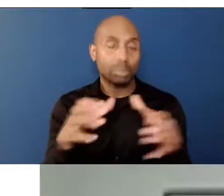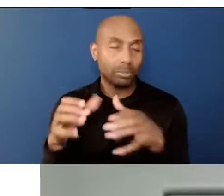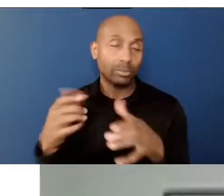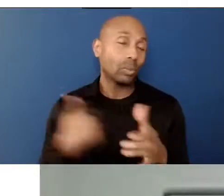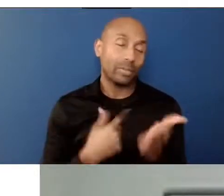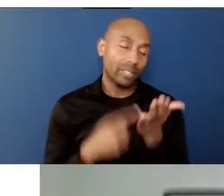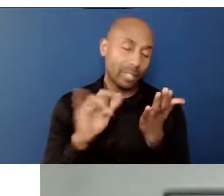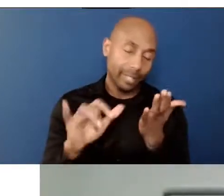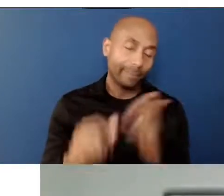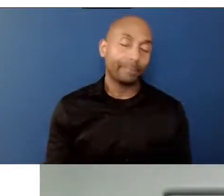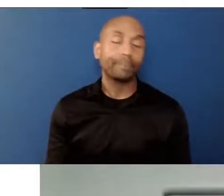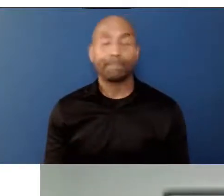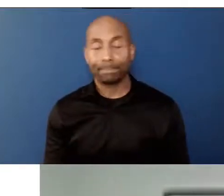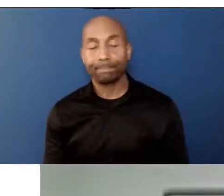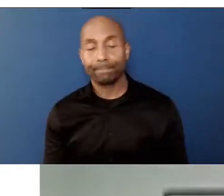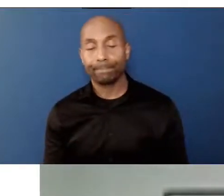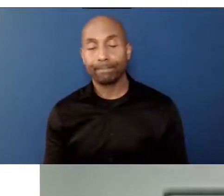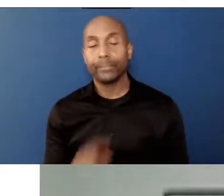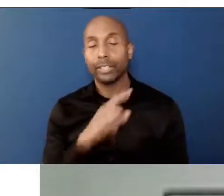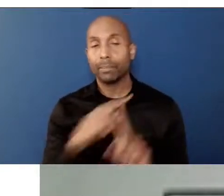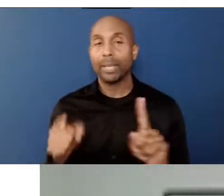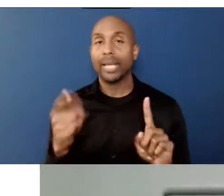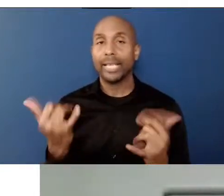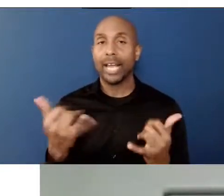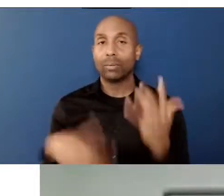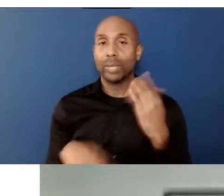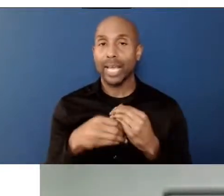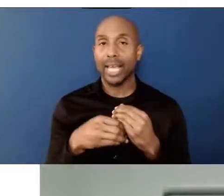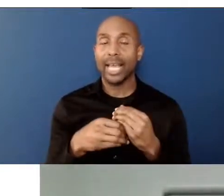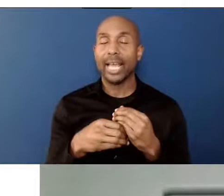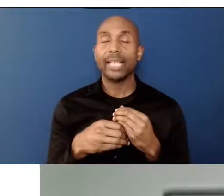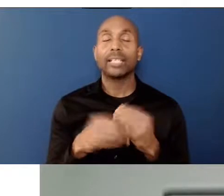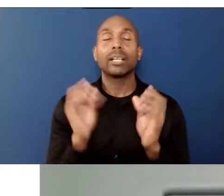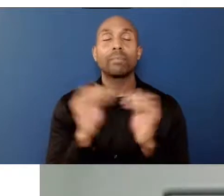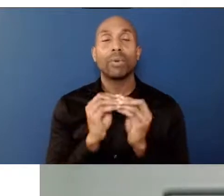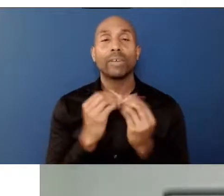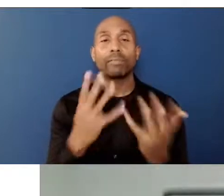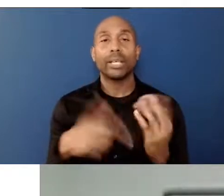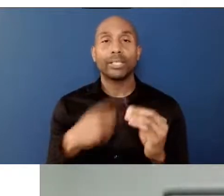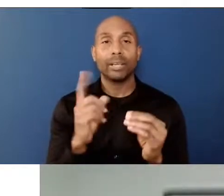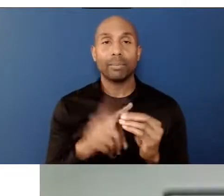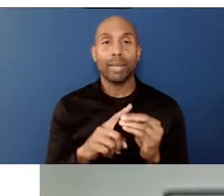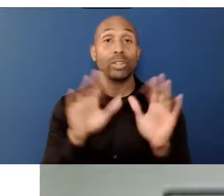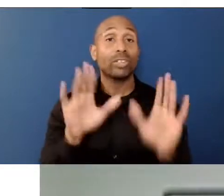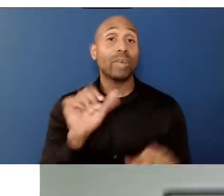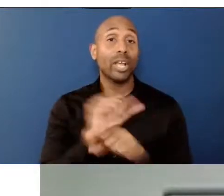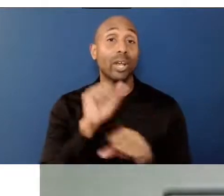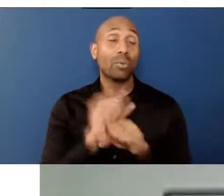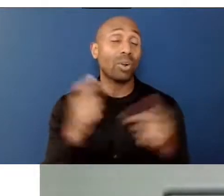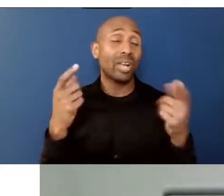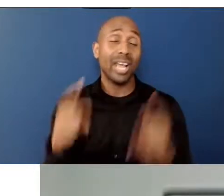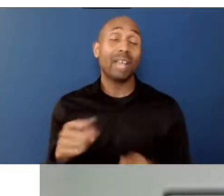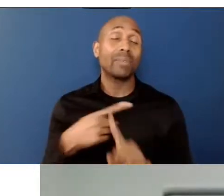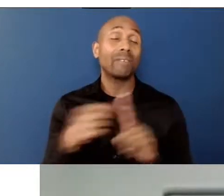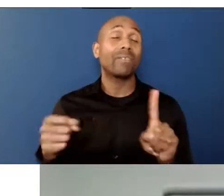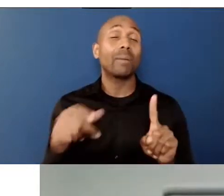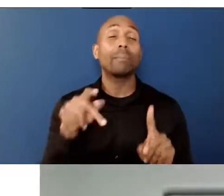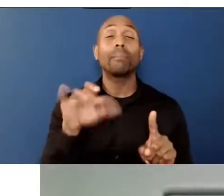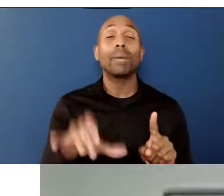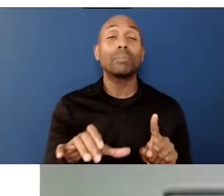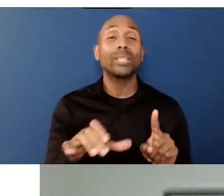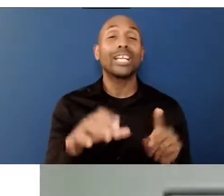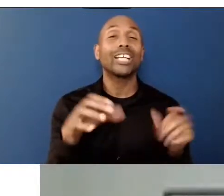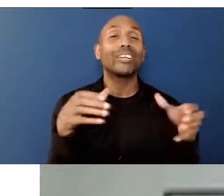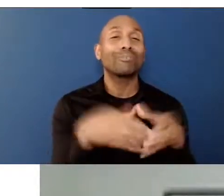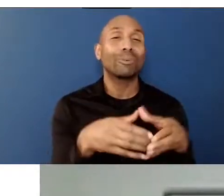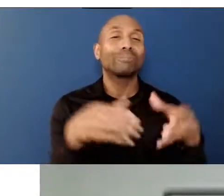talk a little bit about some of the really great work that is being done in our communities to advance accessibility. And namely, as you mentioned,